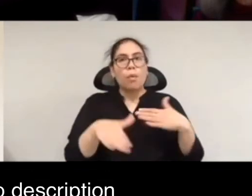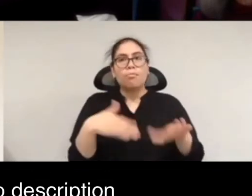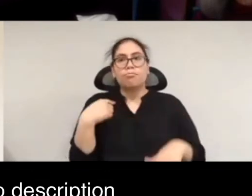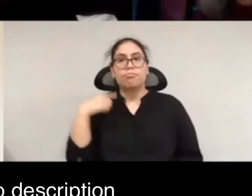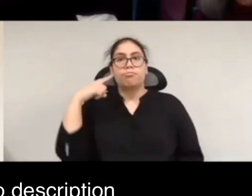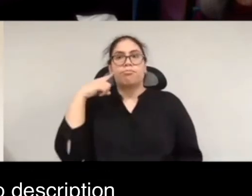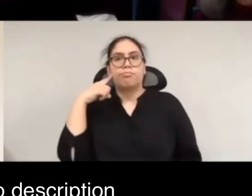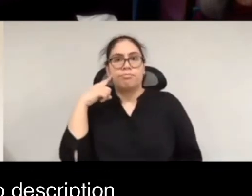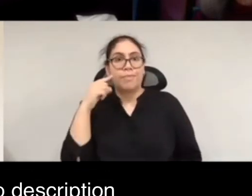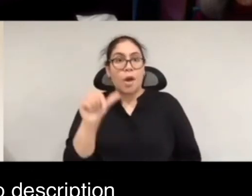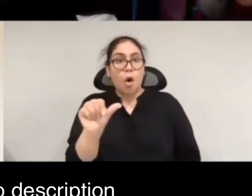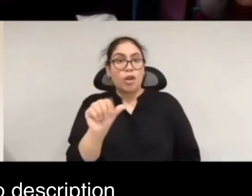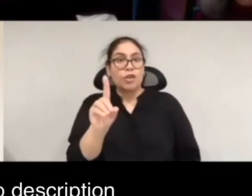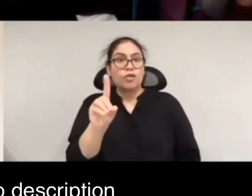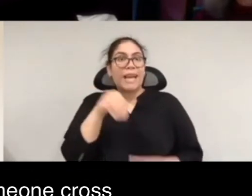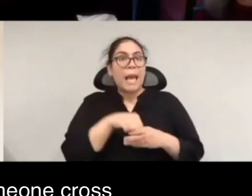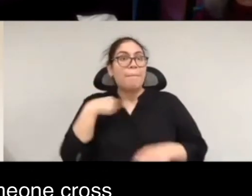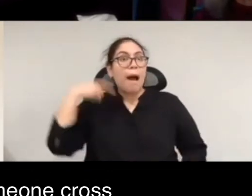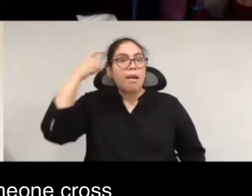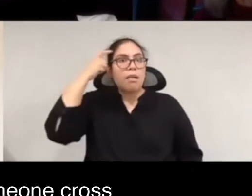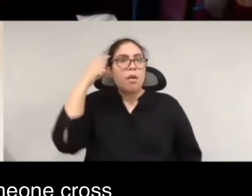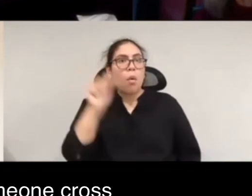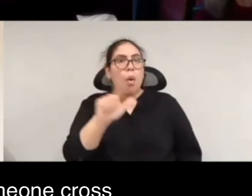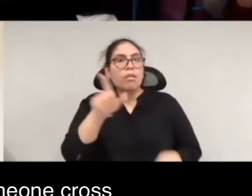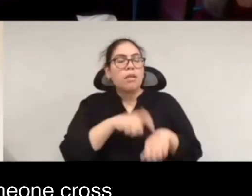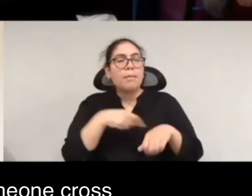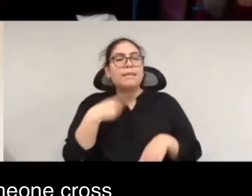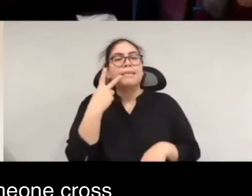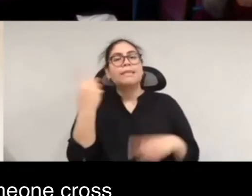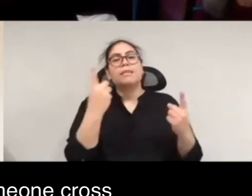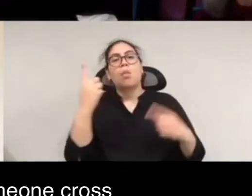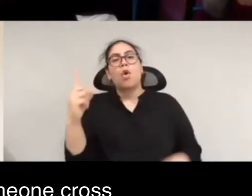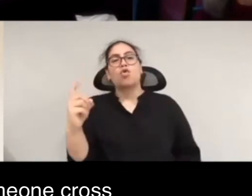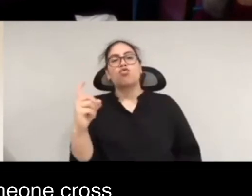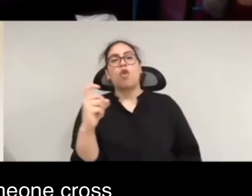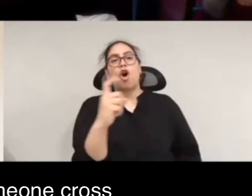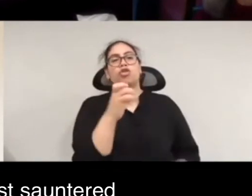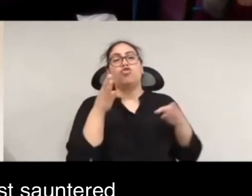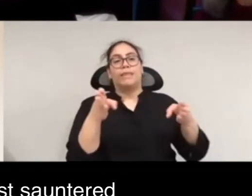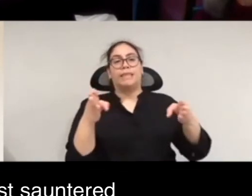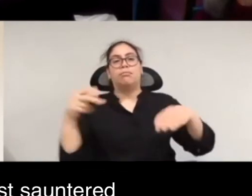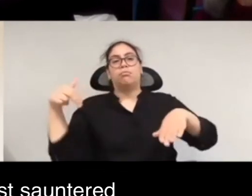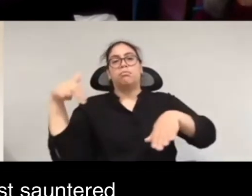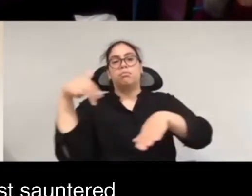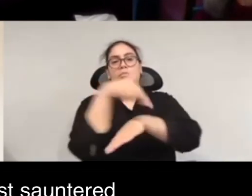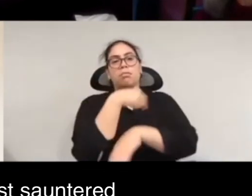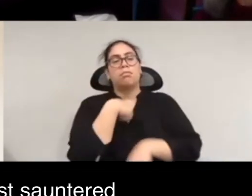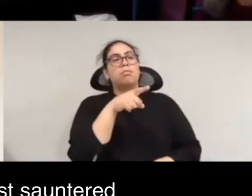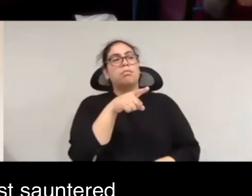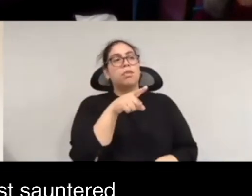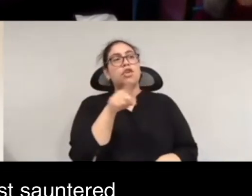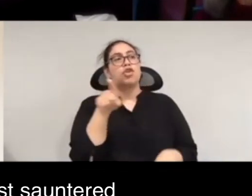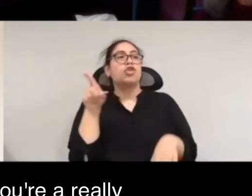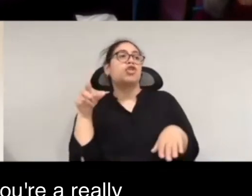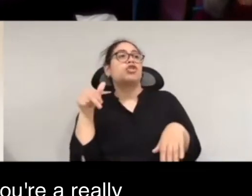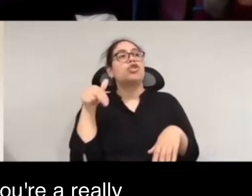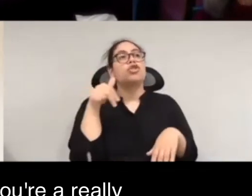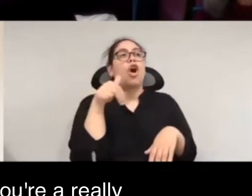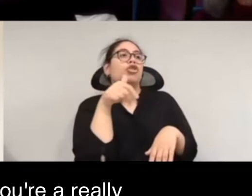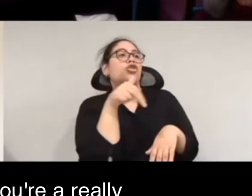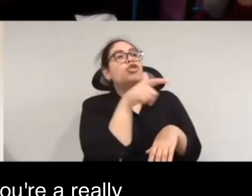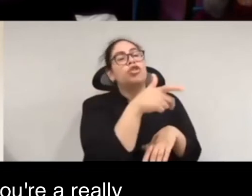audio description in my head all the time. If I see someone cross the street, I will say, oh, she just sauntered across the street,